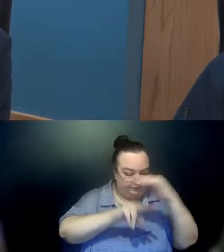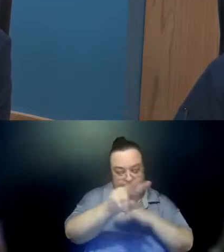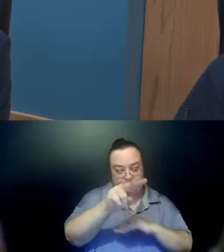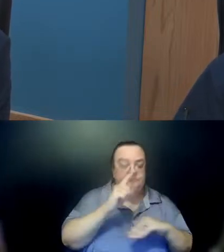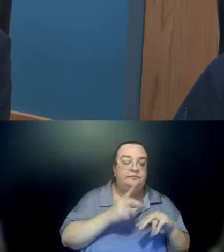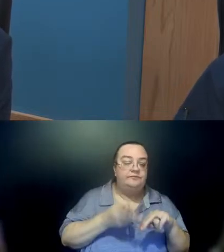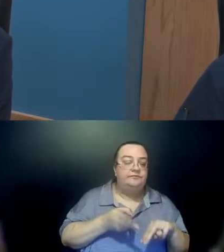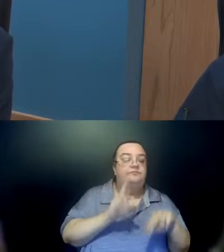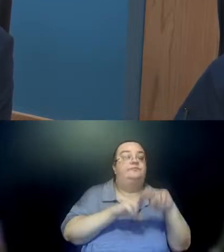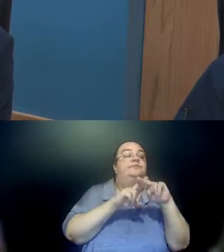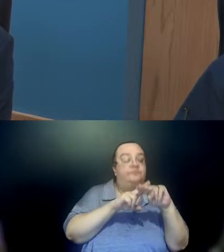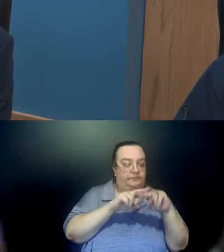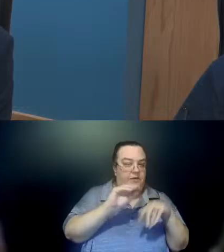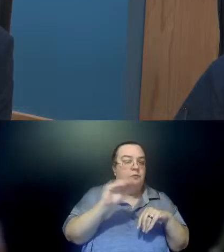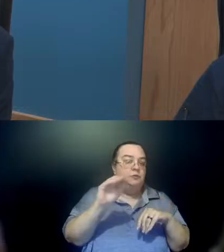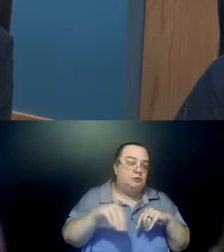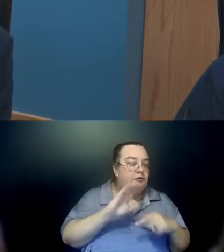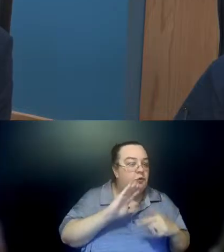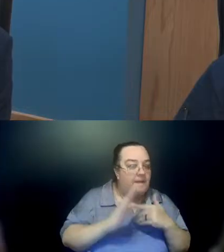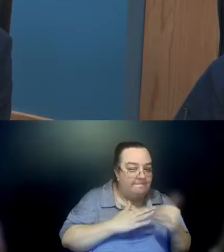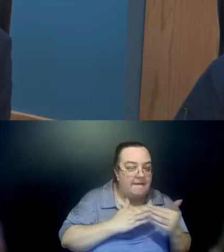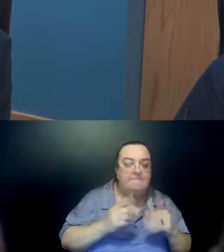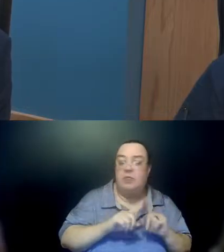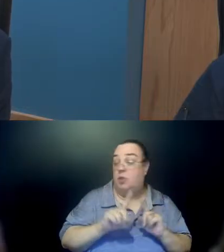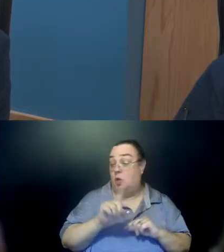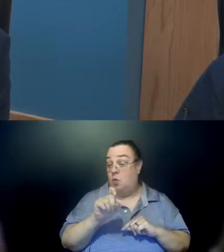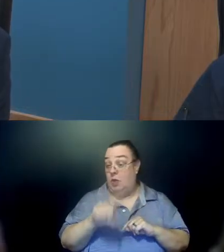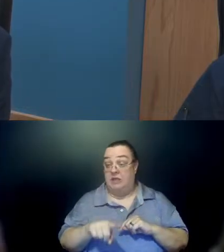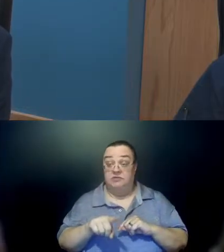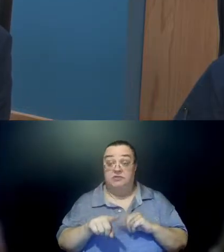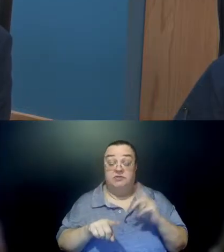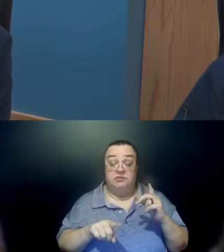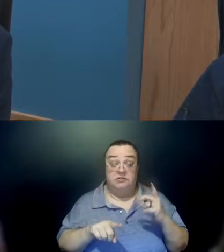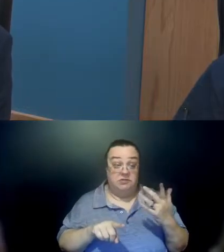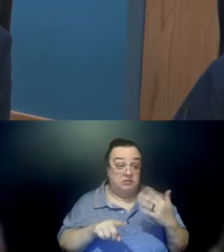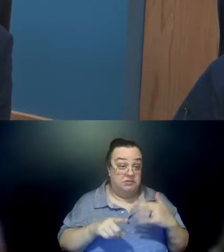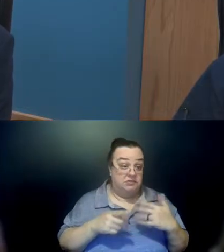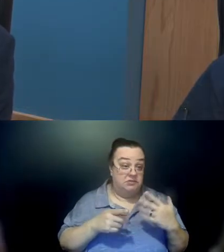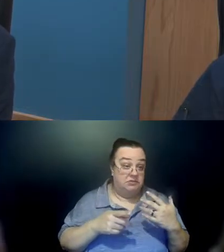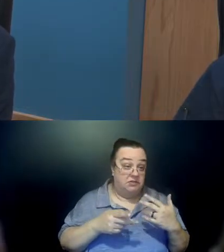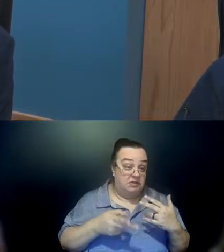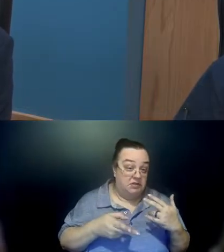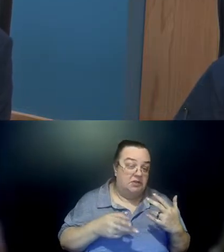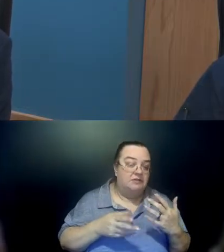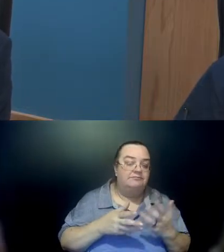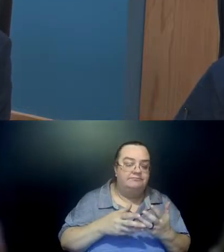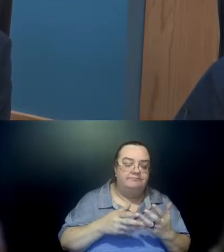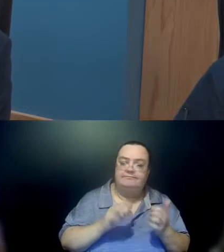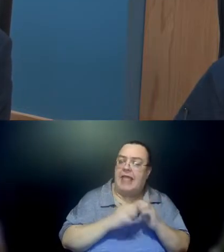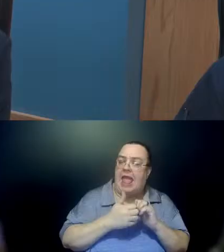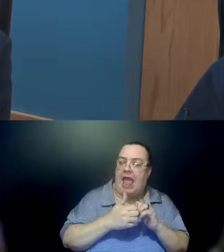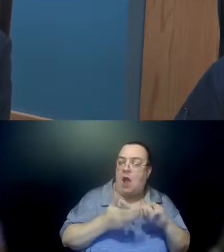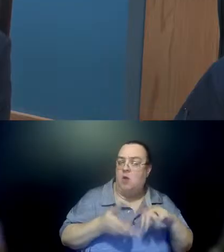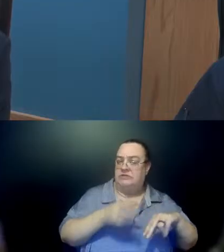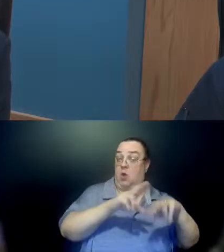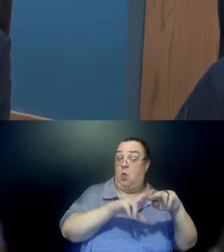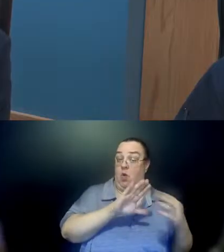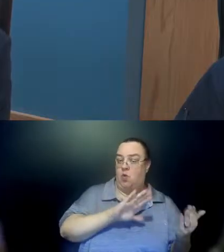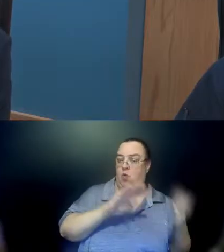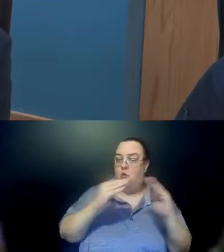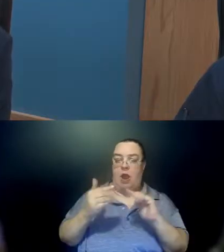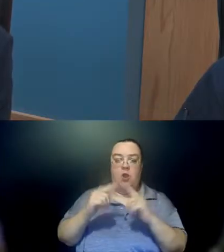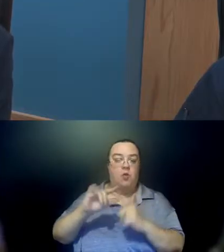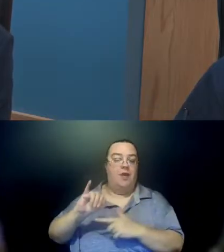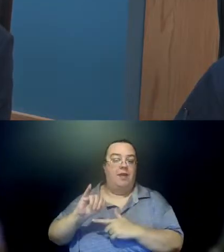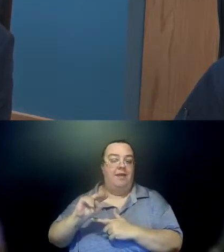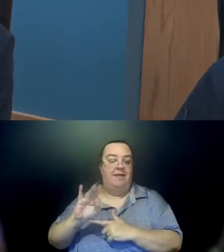percentage regardless. The question is it going up, or how is it going up relative to inflation?